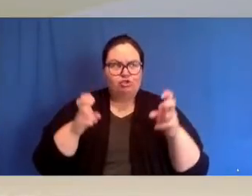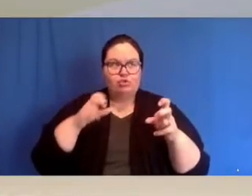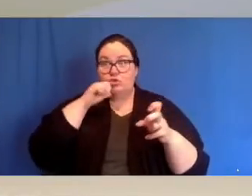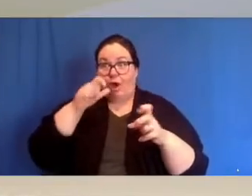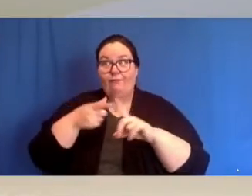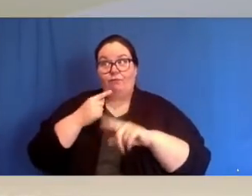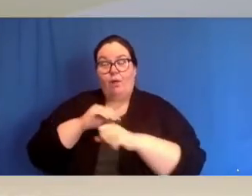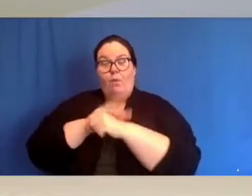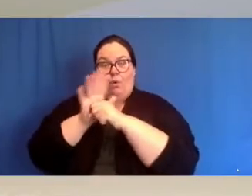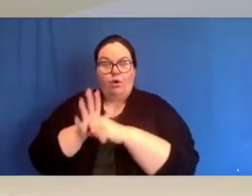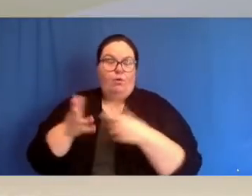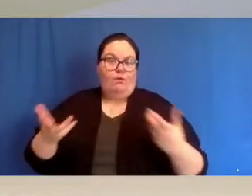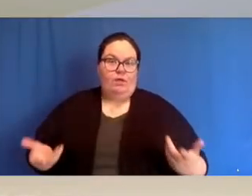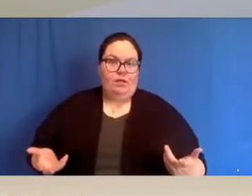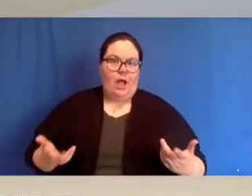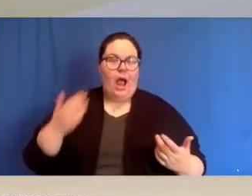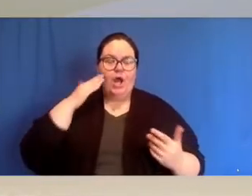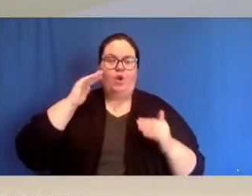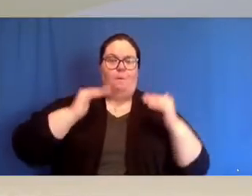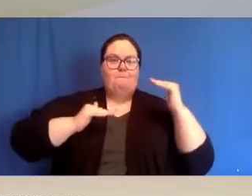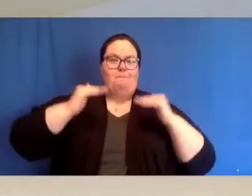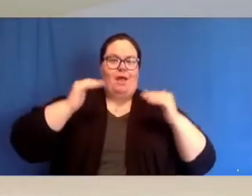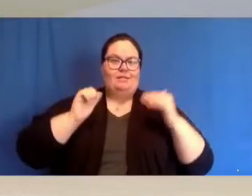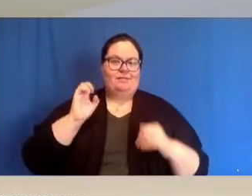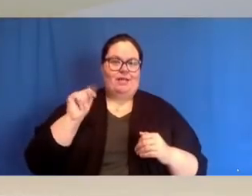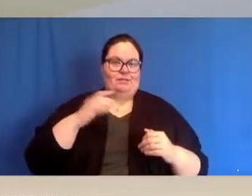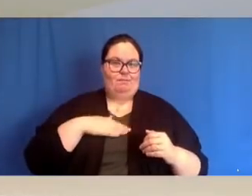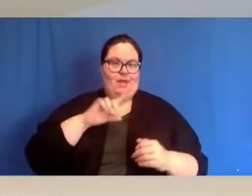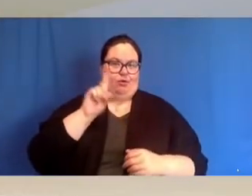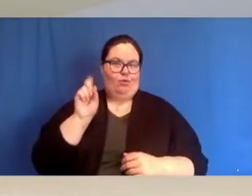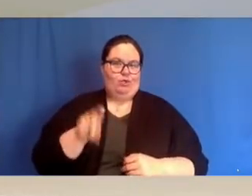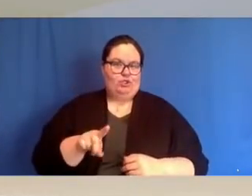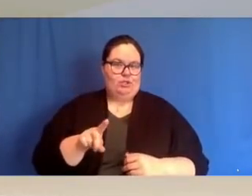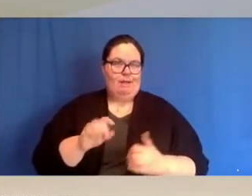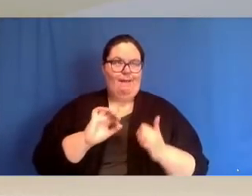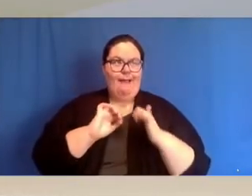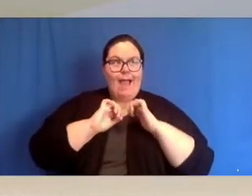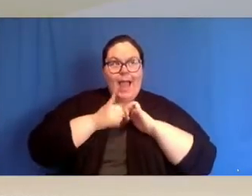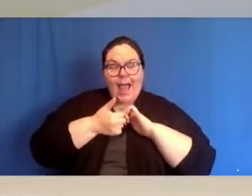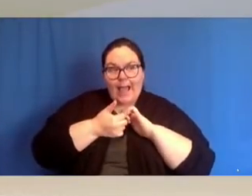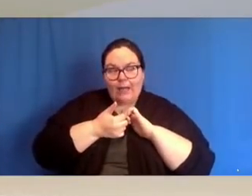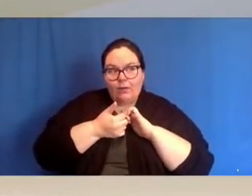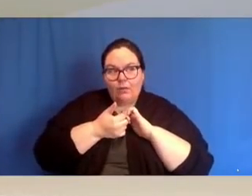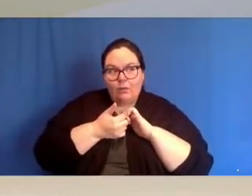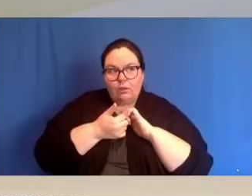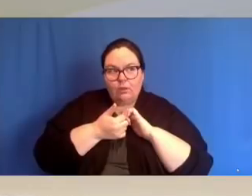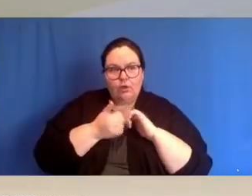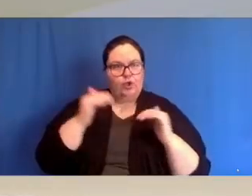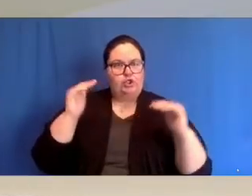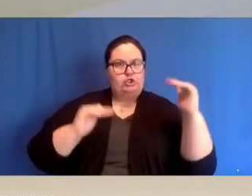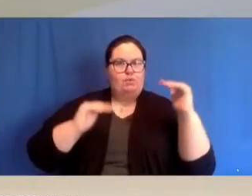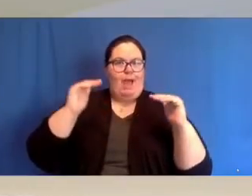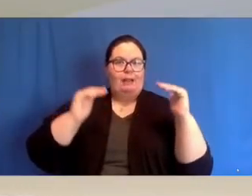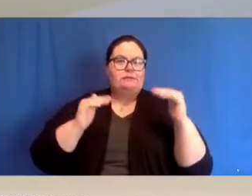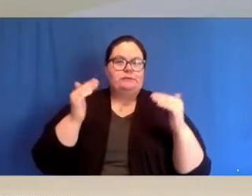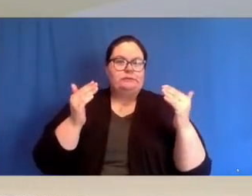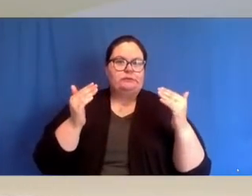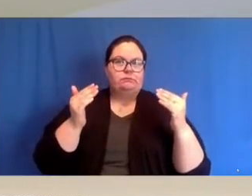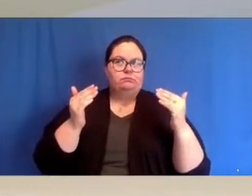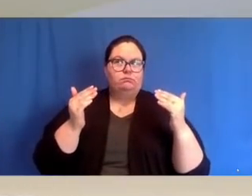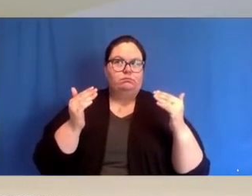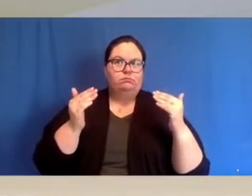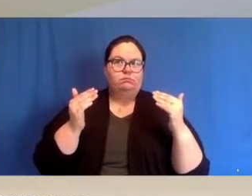Recognizing you have a difficult balancing act, this is my question for you. How will you balance this, especially